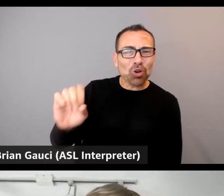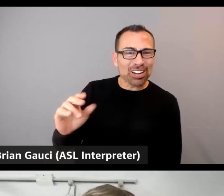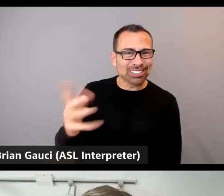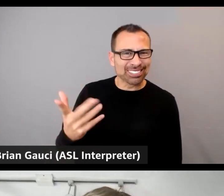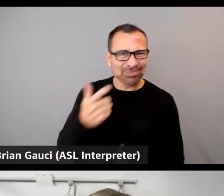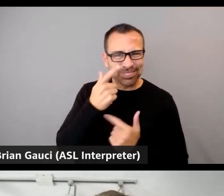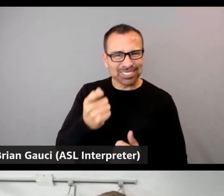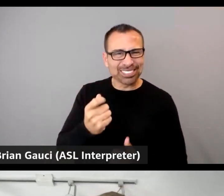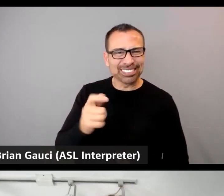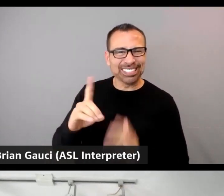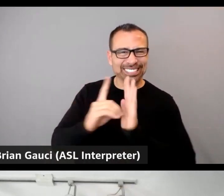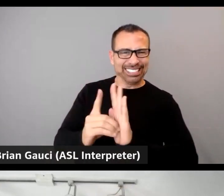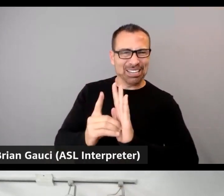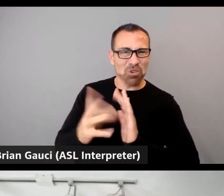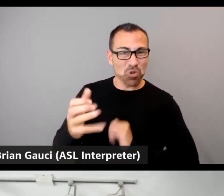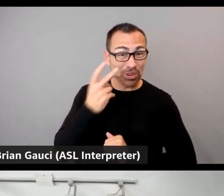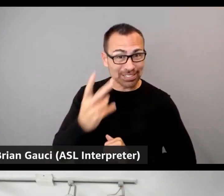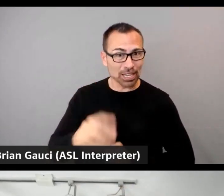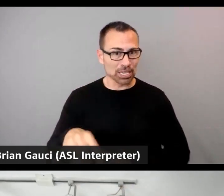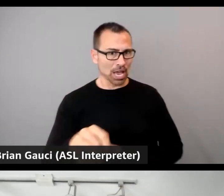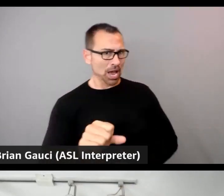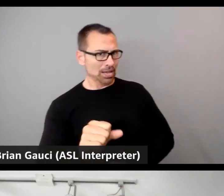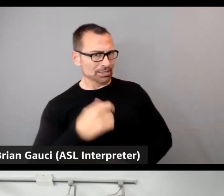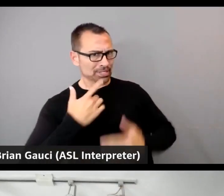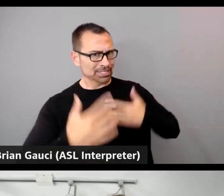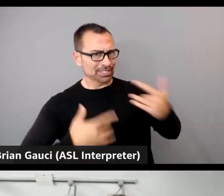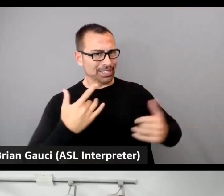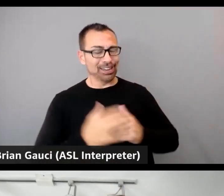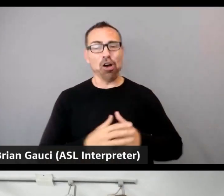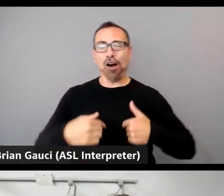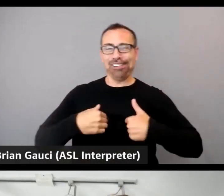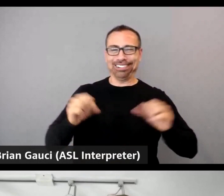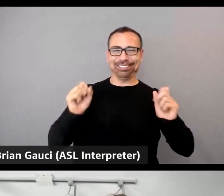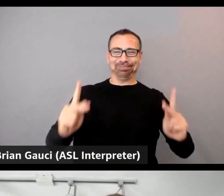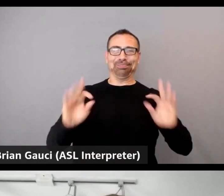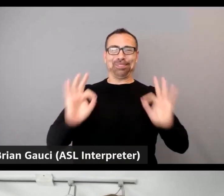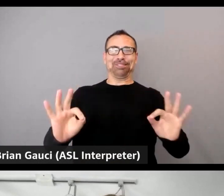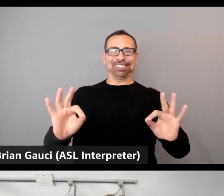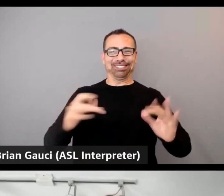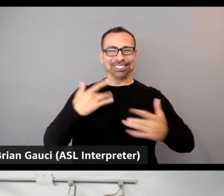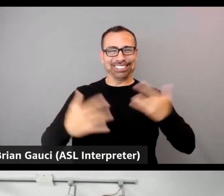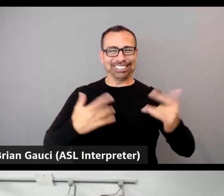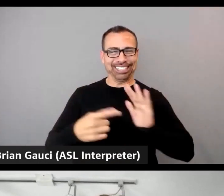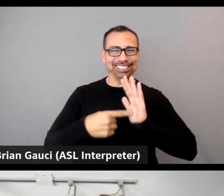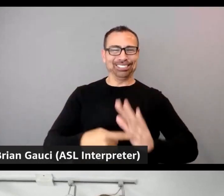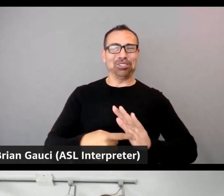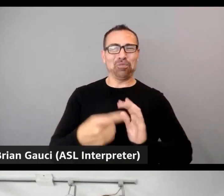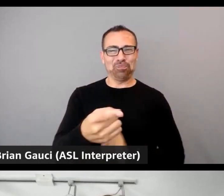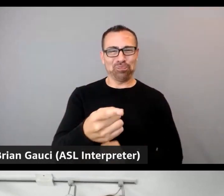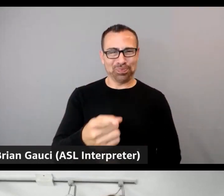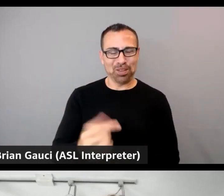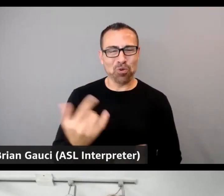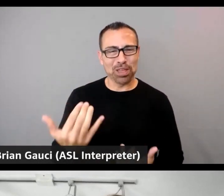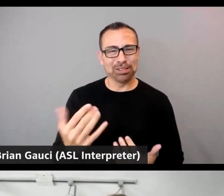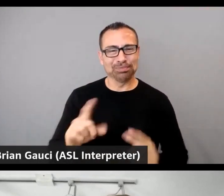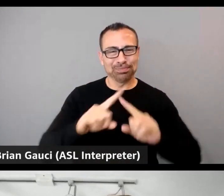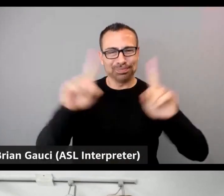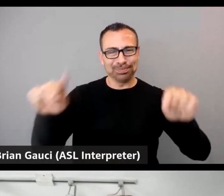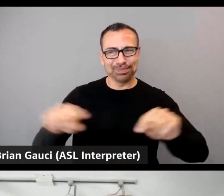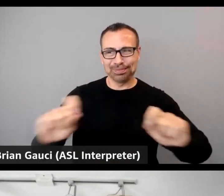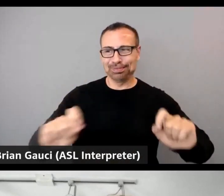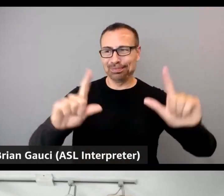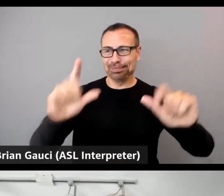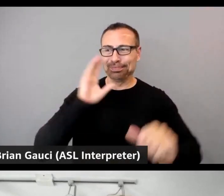scene. Oh, yeah. I am excited to be sharing a demo. All right. Let me go ahead and share my screen.